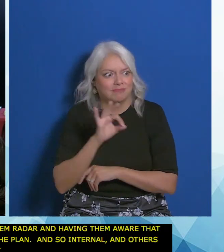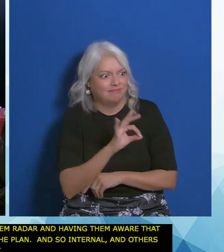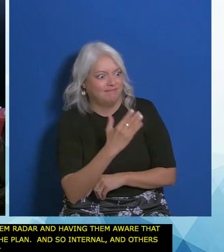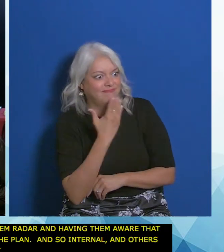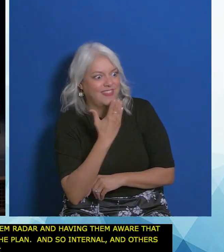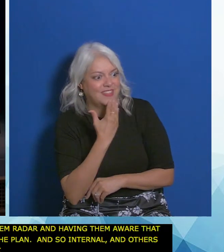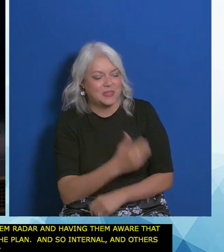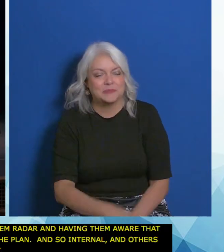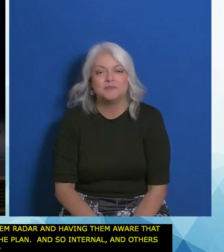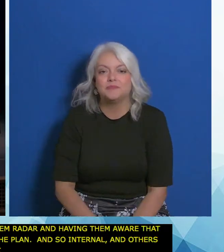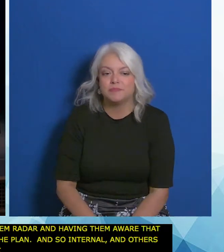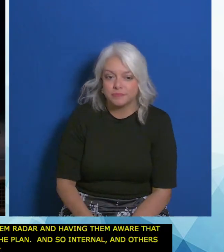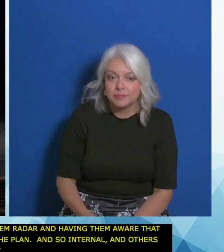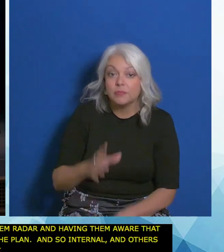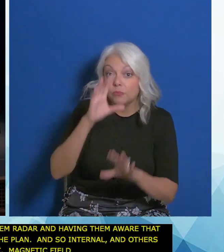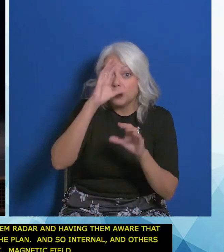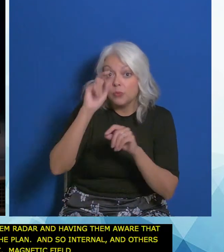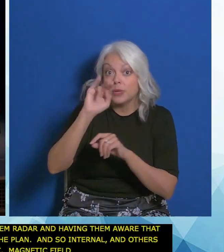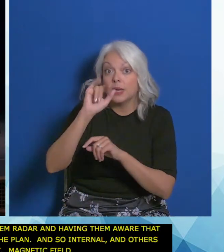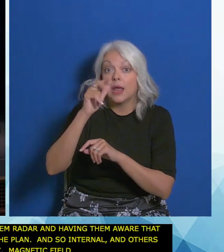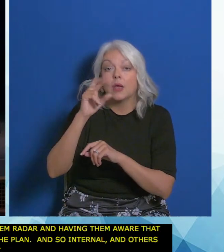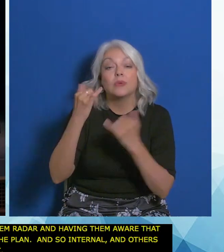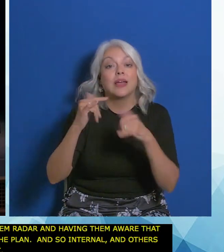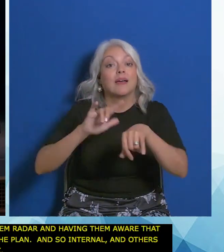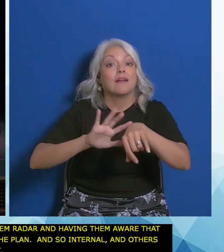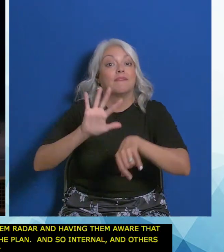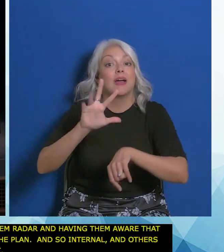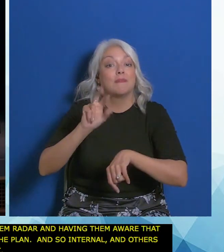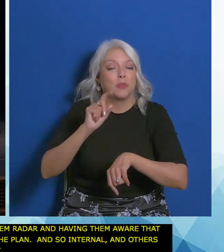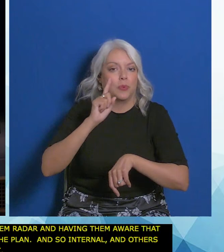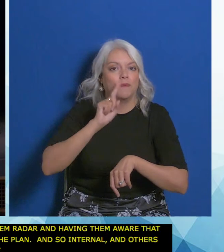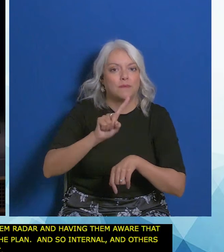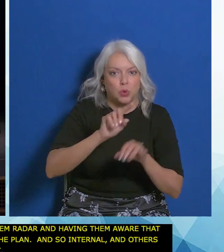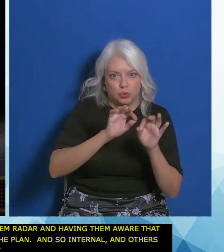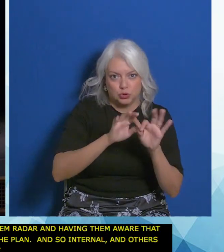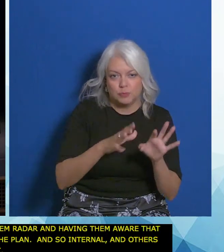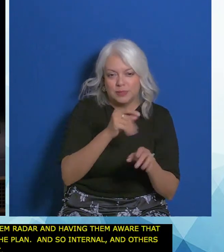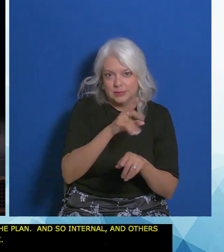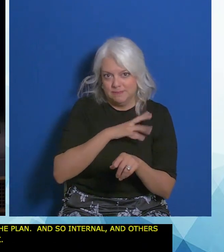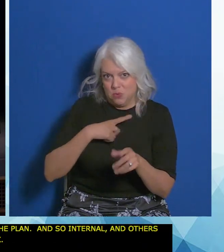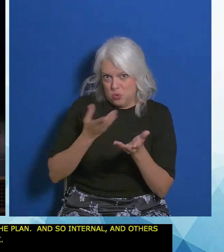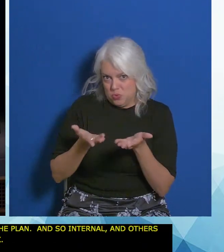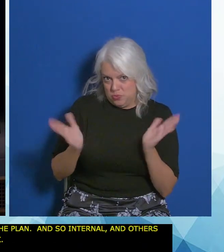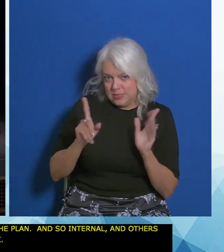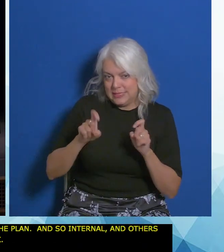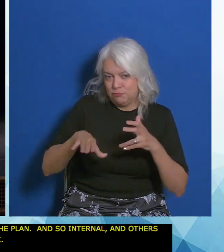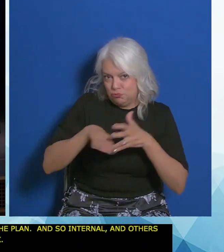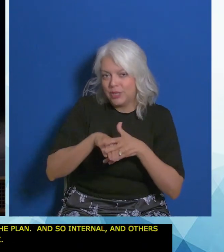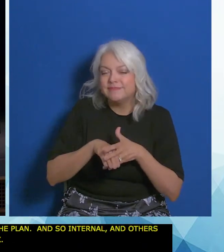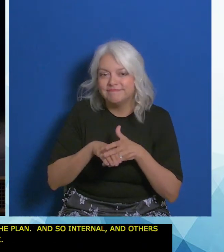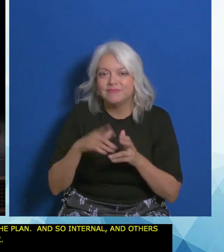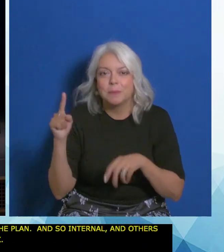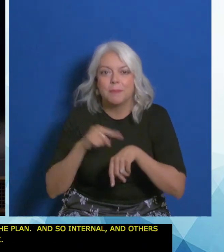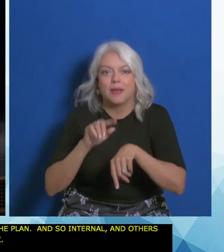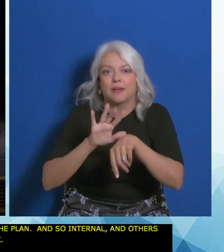you. It is 5:30, so we're going to take our break for the interpreters. We'll come back at 5:40.